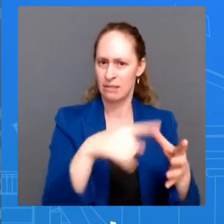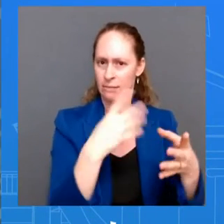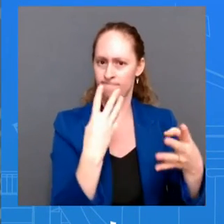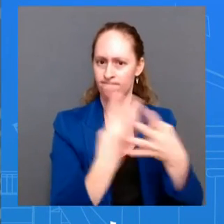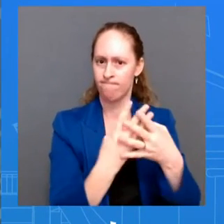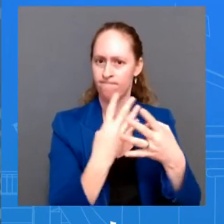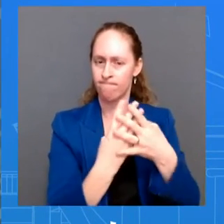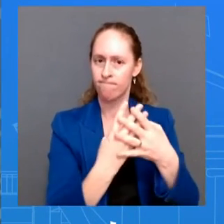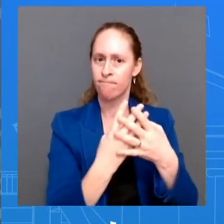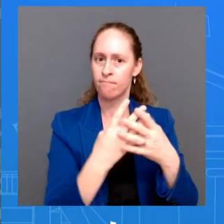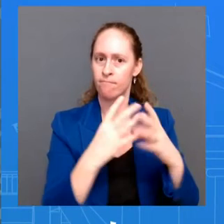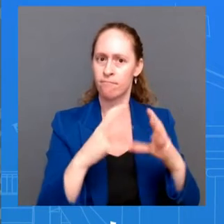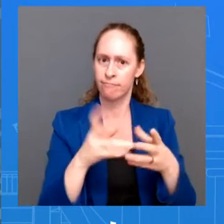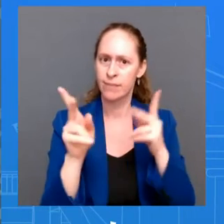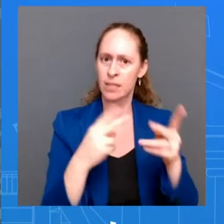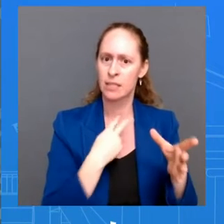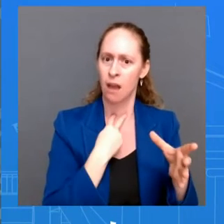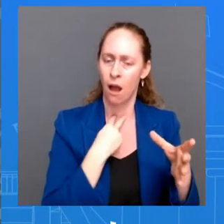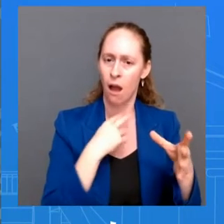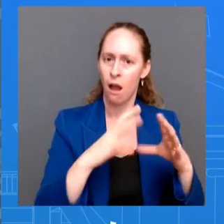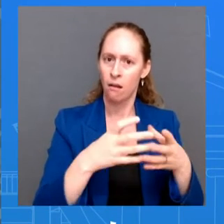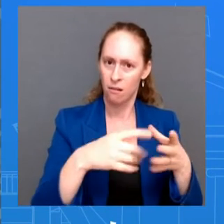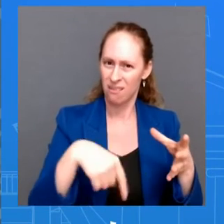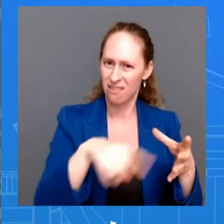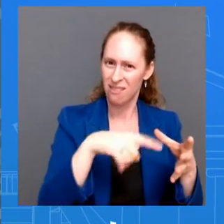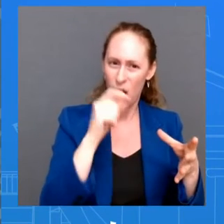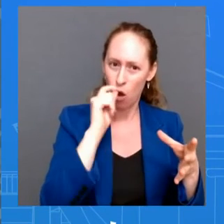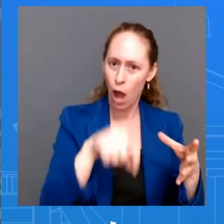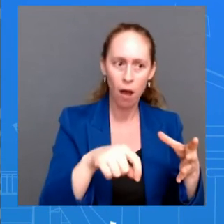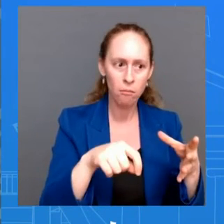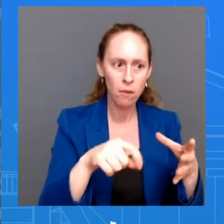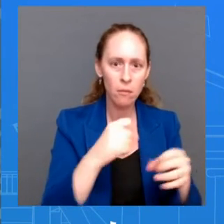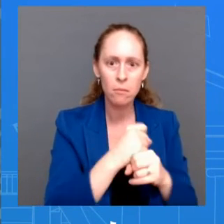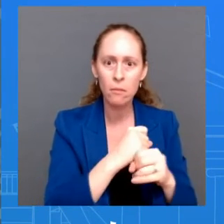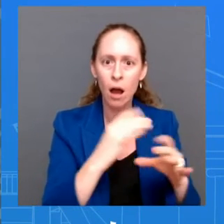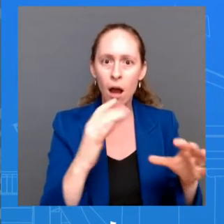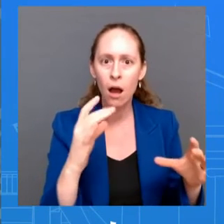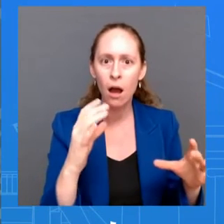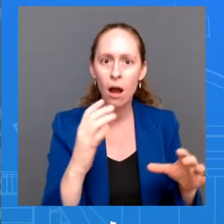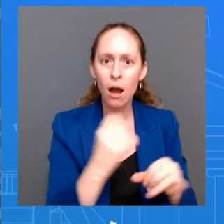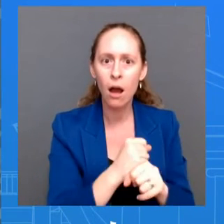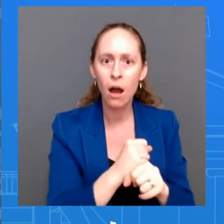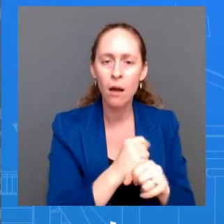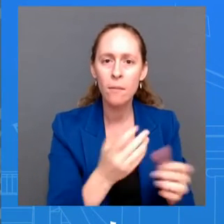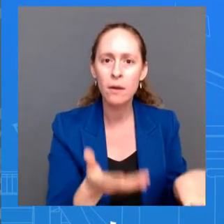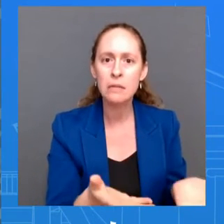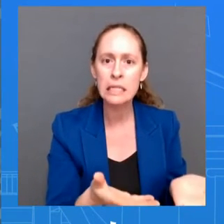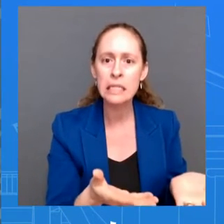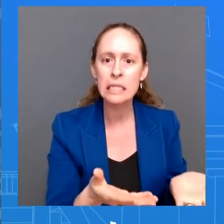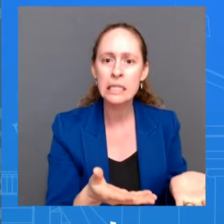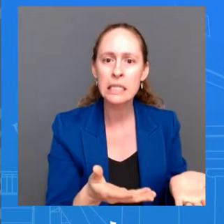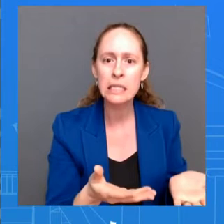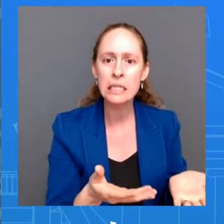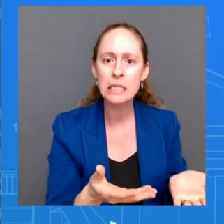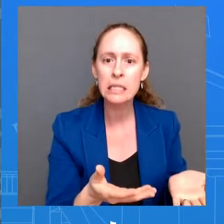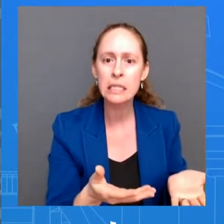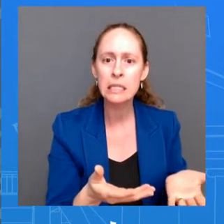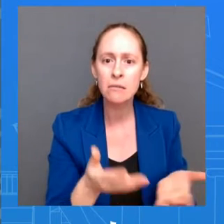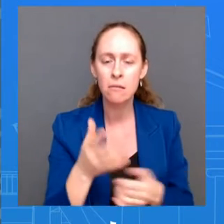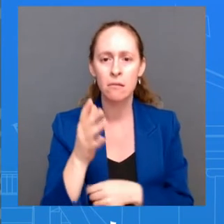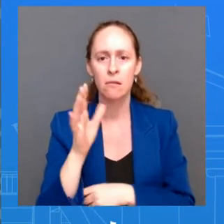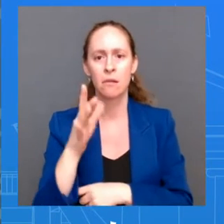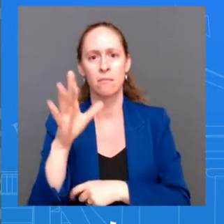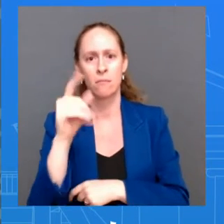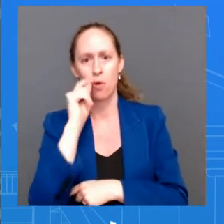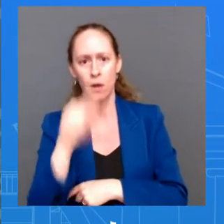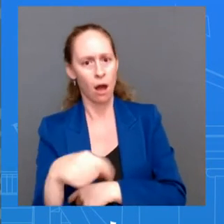we've seen those reportings. It's not something that we can speak to from here, but just not something that we're going to comment about. But we